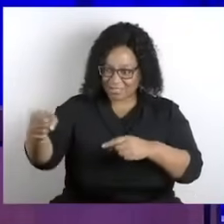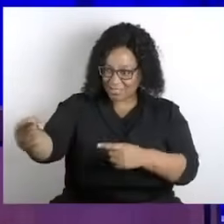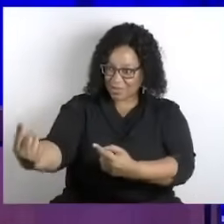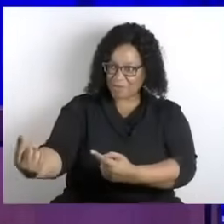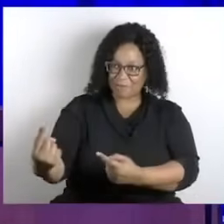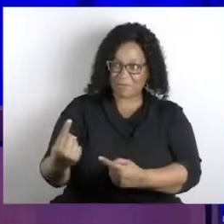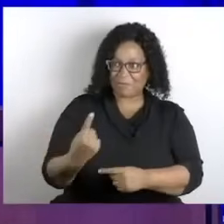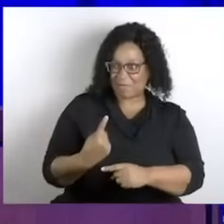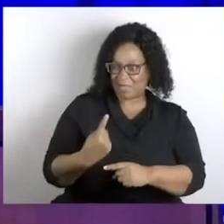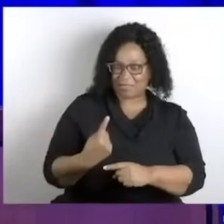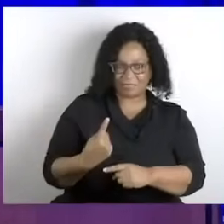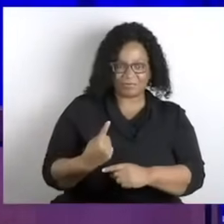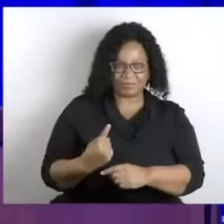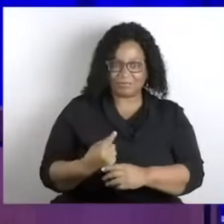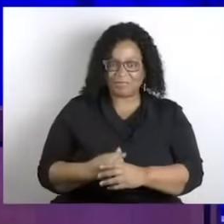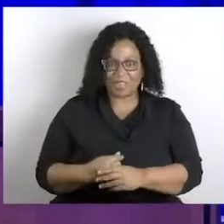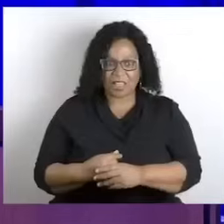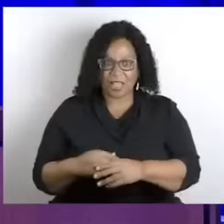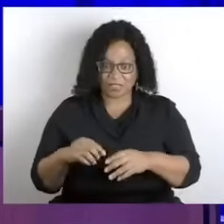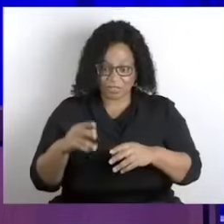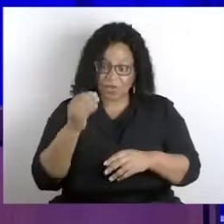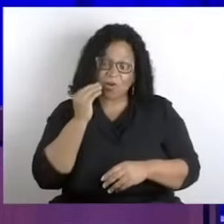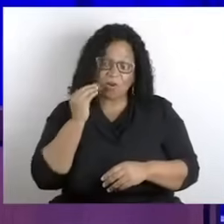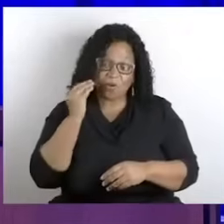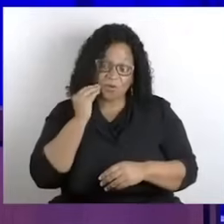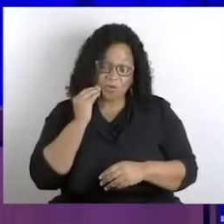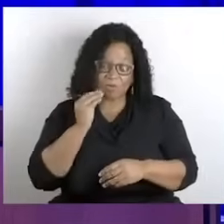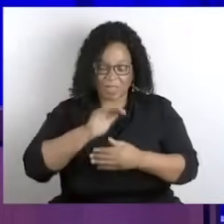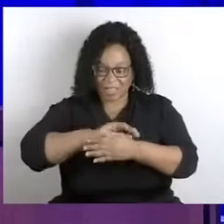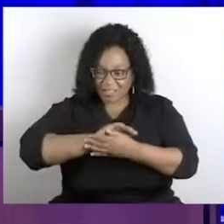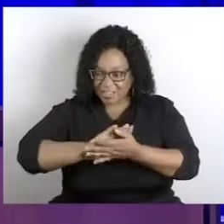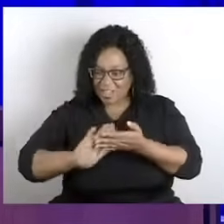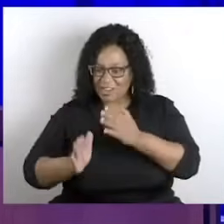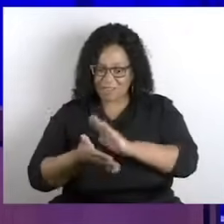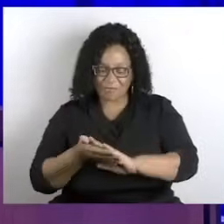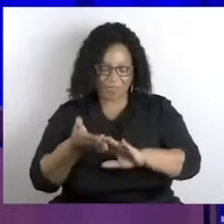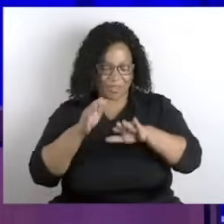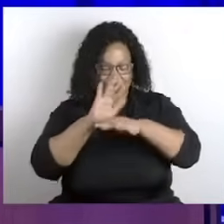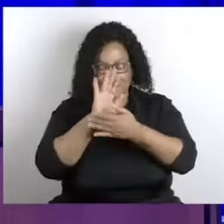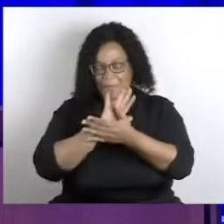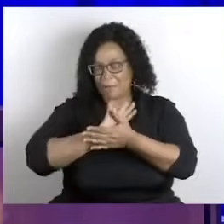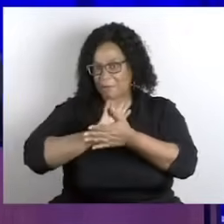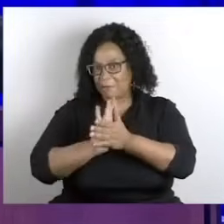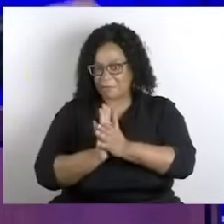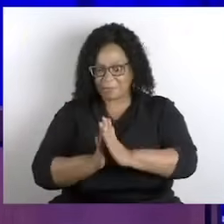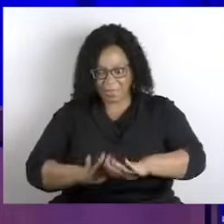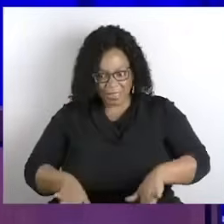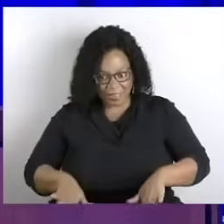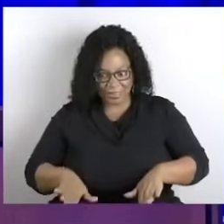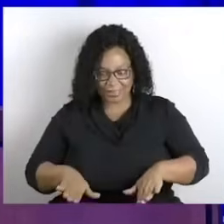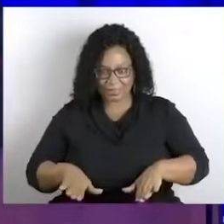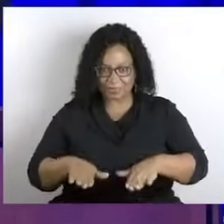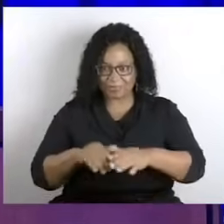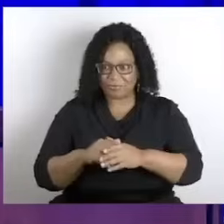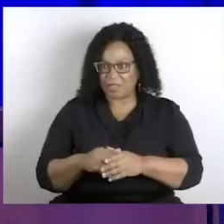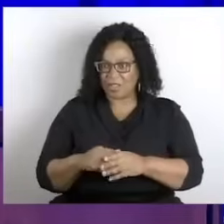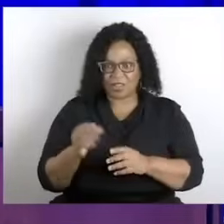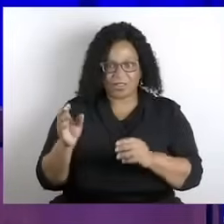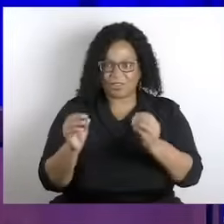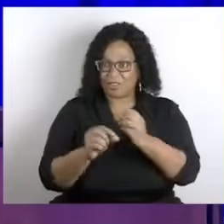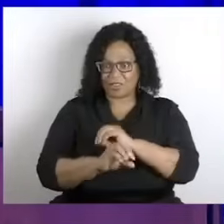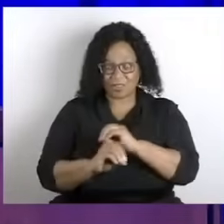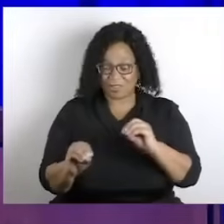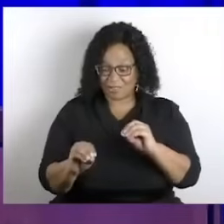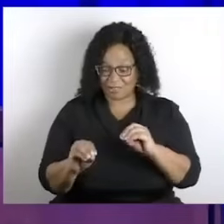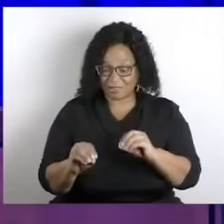their homeland as the place of their place of comfort and rest. They are in a space where Nebuchadnezzar has the